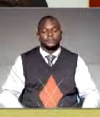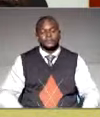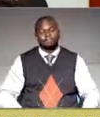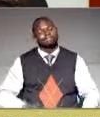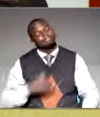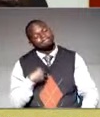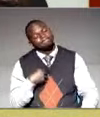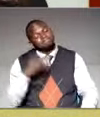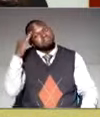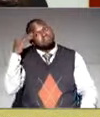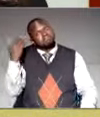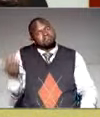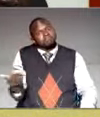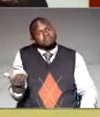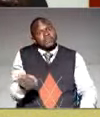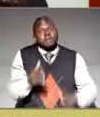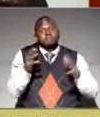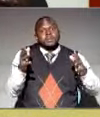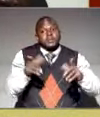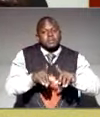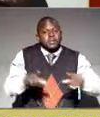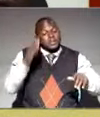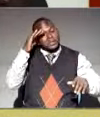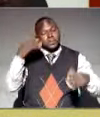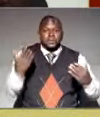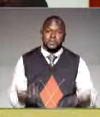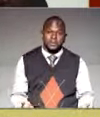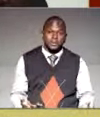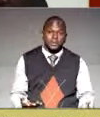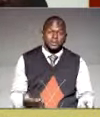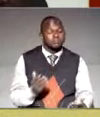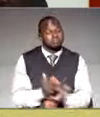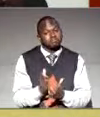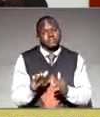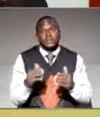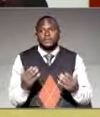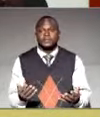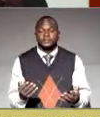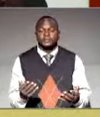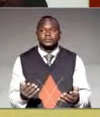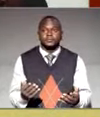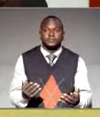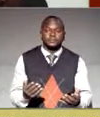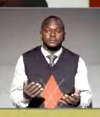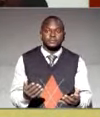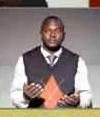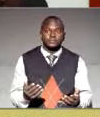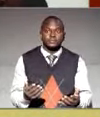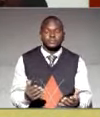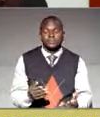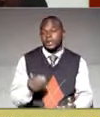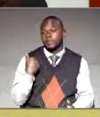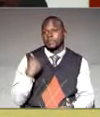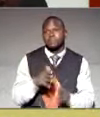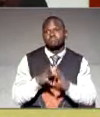I don't know how big the forest is, but it seems it's as if this is a vast